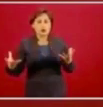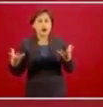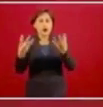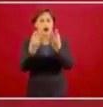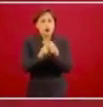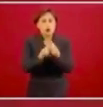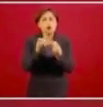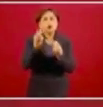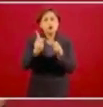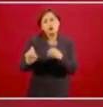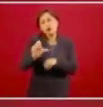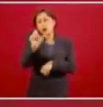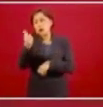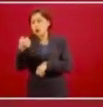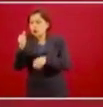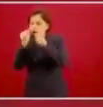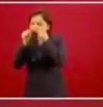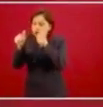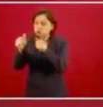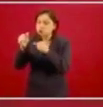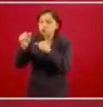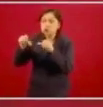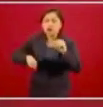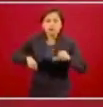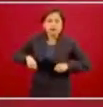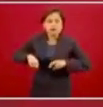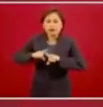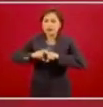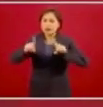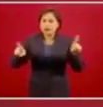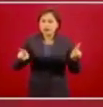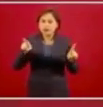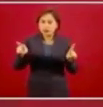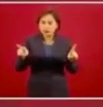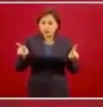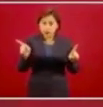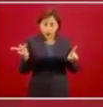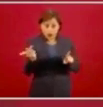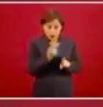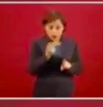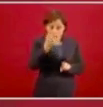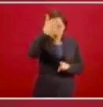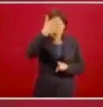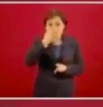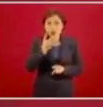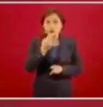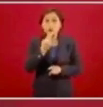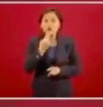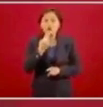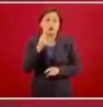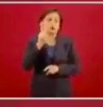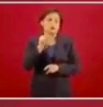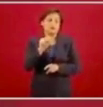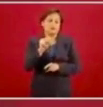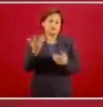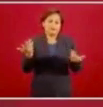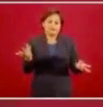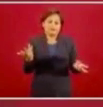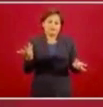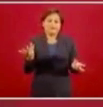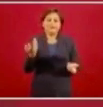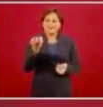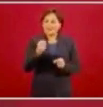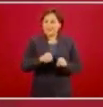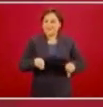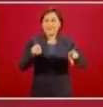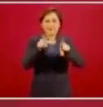A person who works within the same work area but is not directly engaging in the soldering